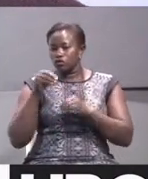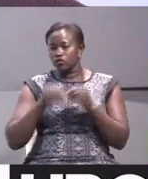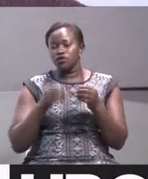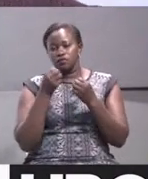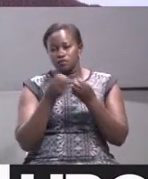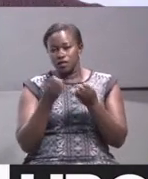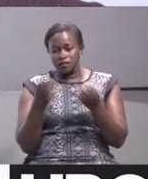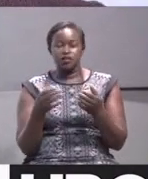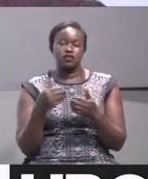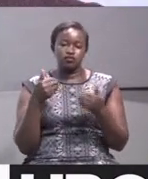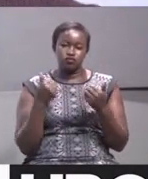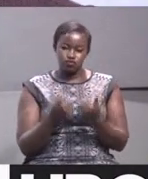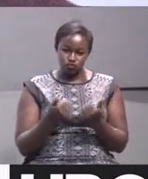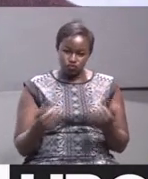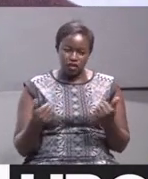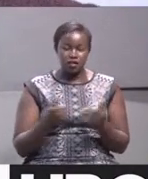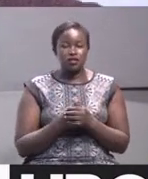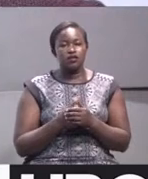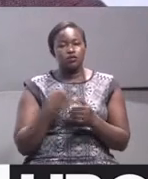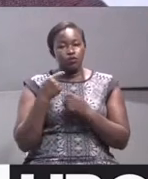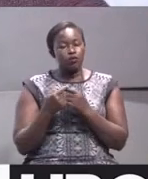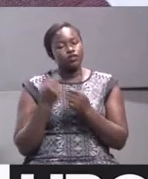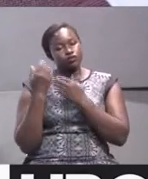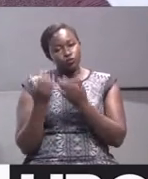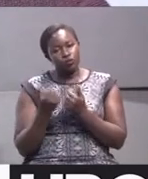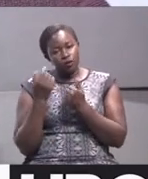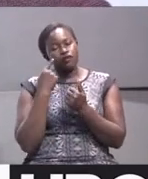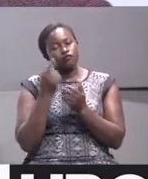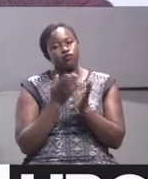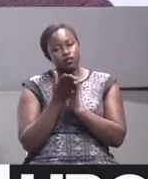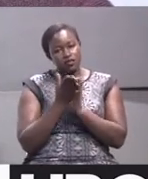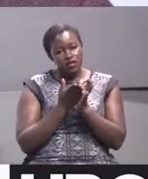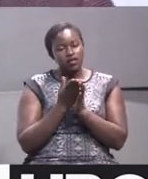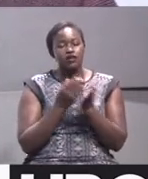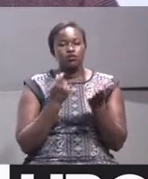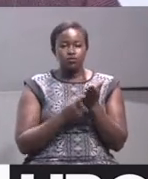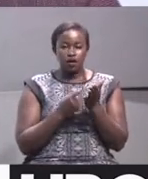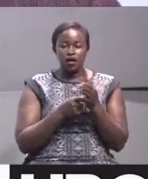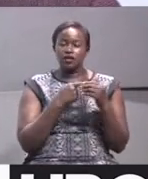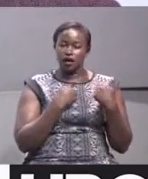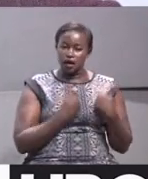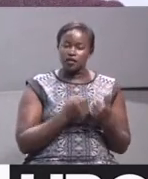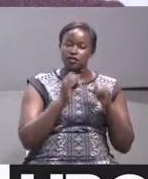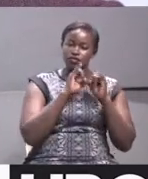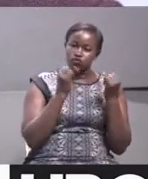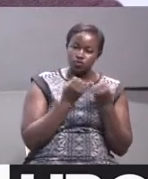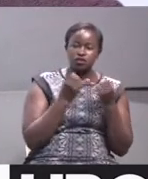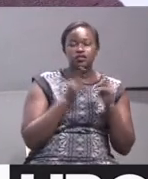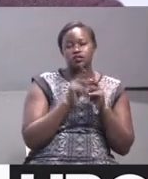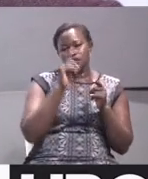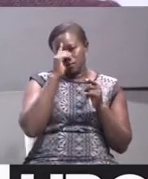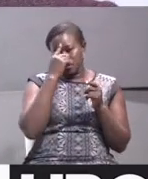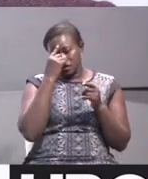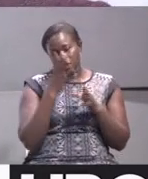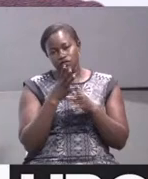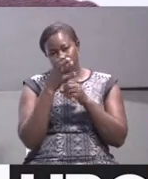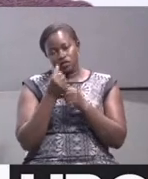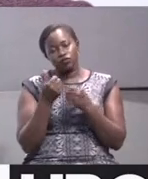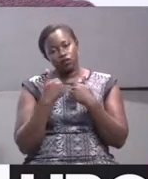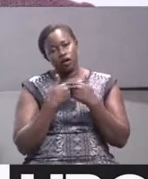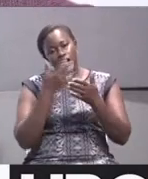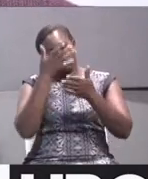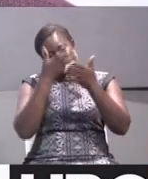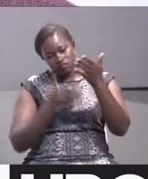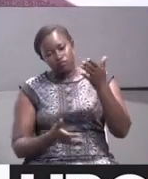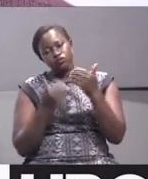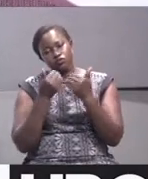children who are waiting for surgery at Uganda Heart Institute. Even the Indian Association has a long list of